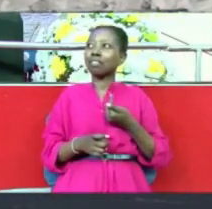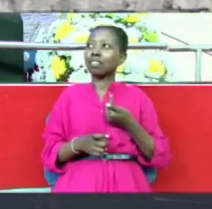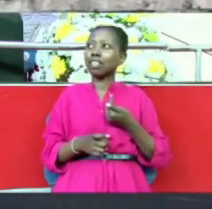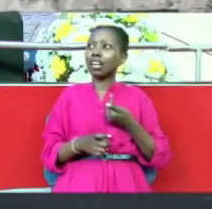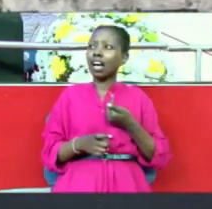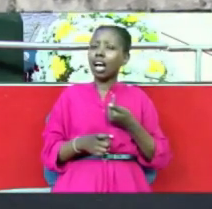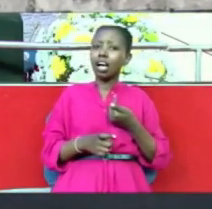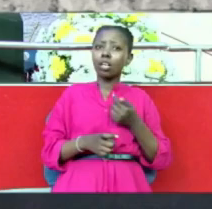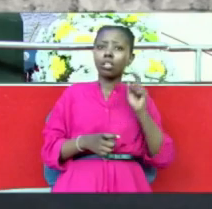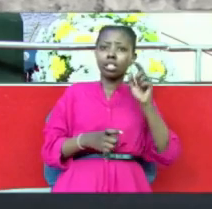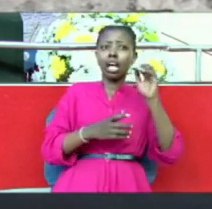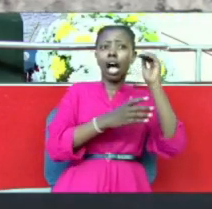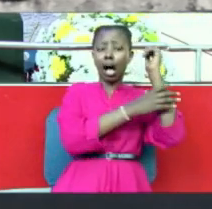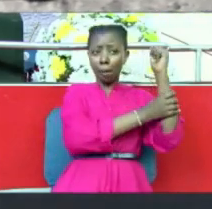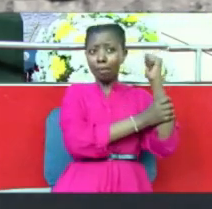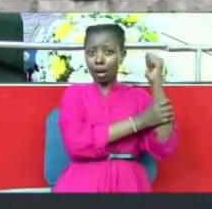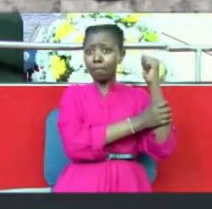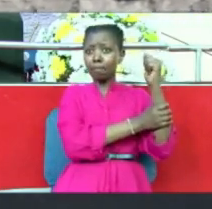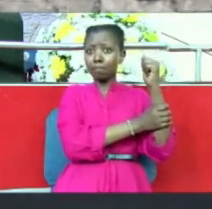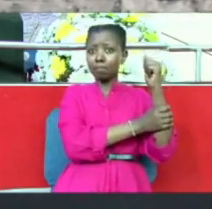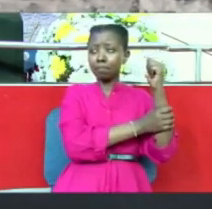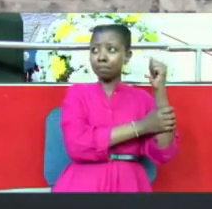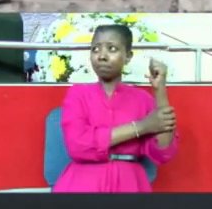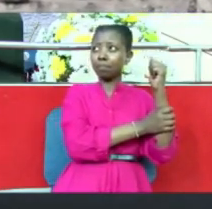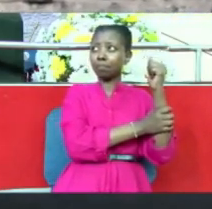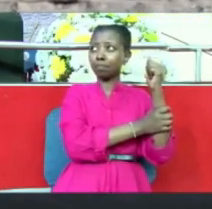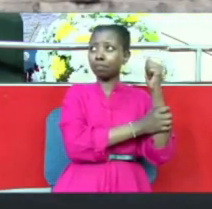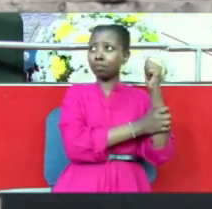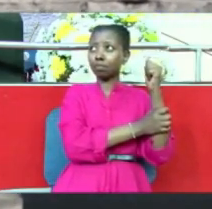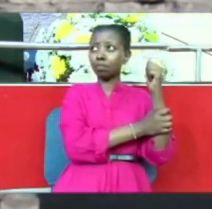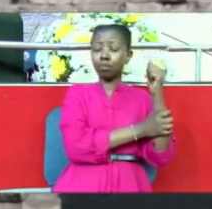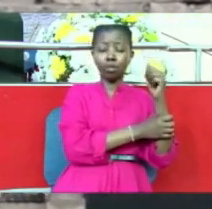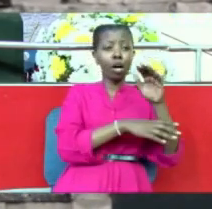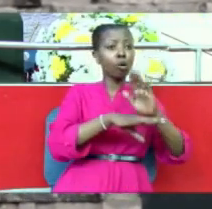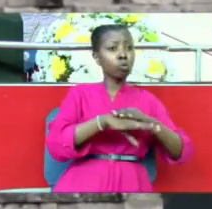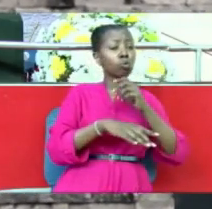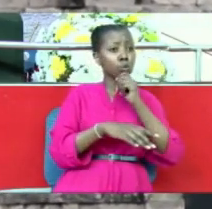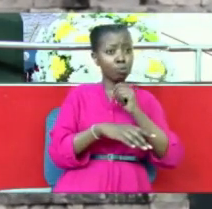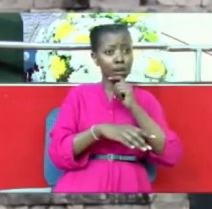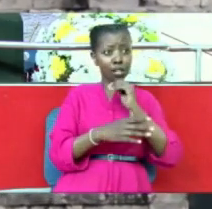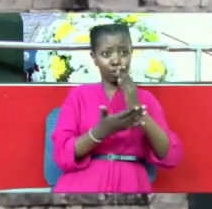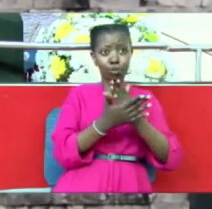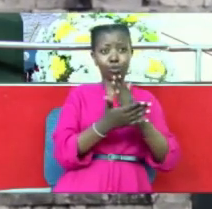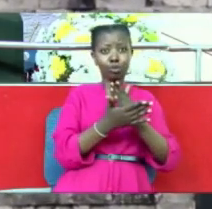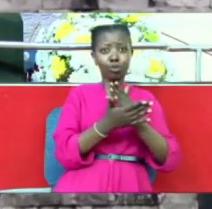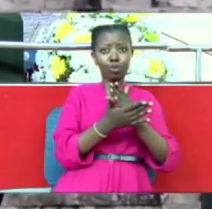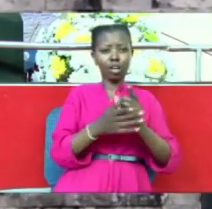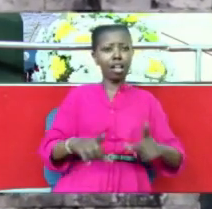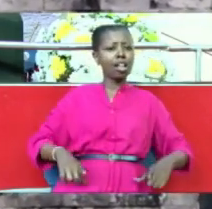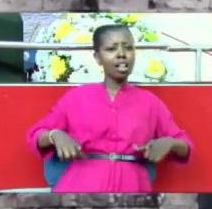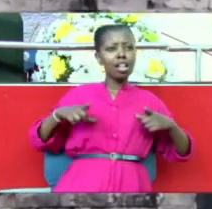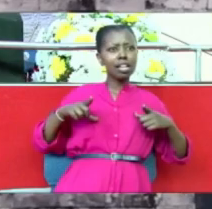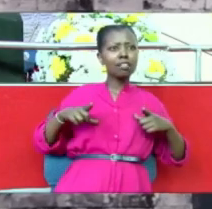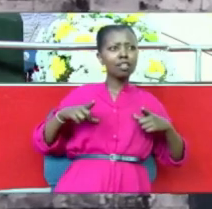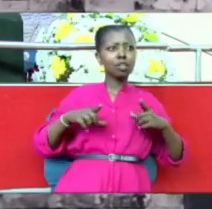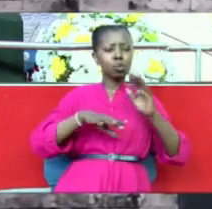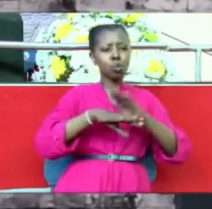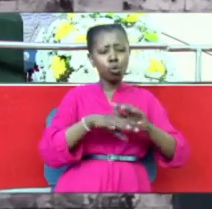See, Abraham was a good man, living with his good